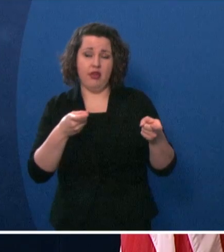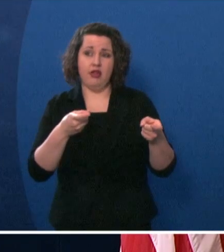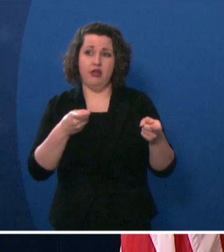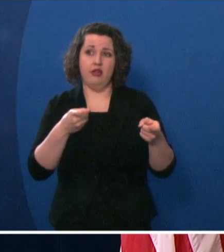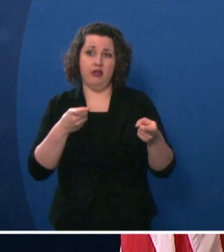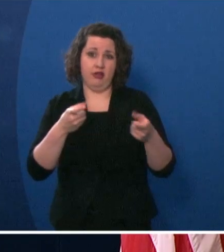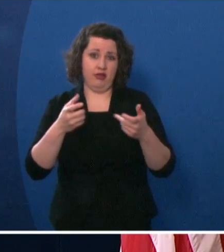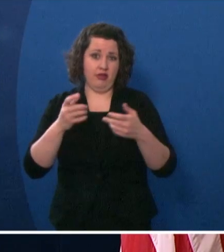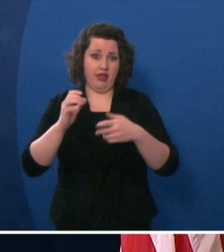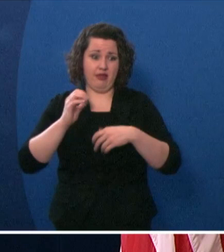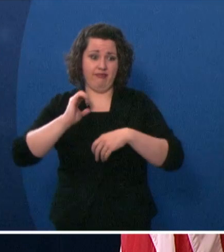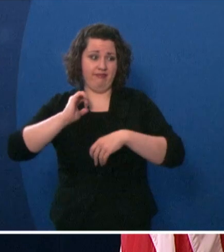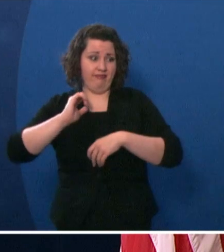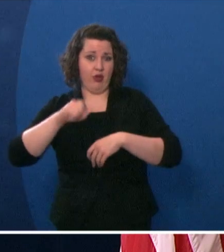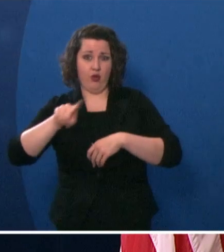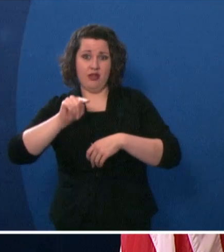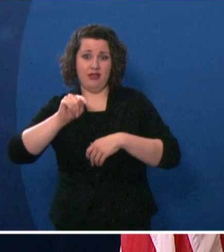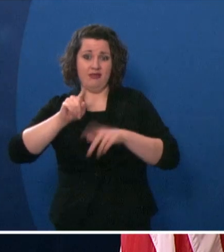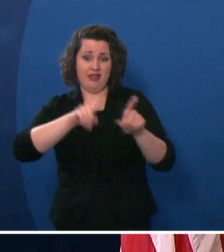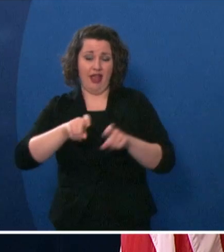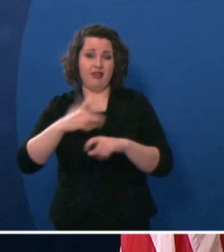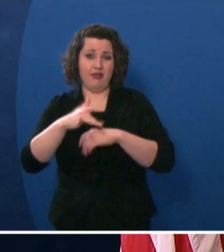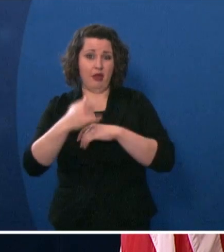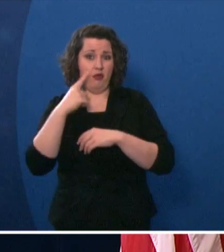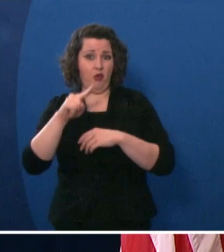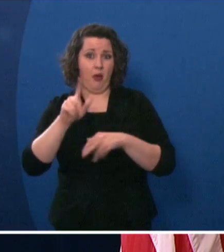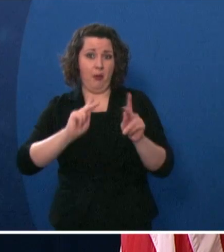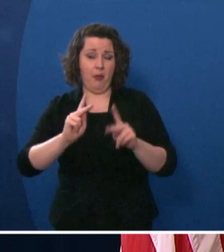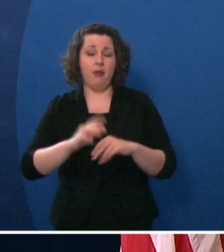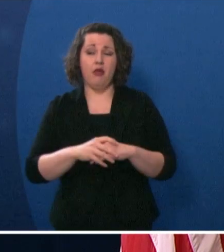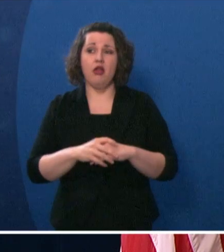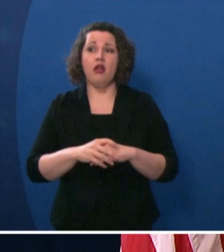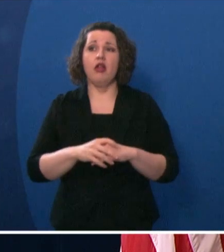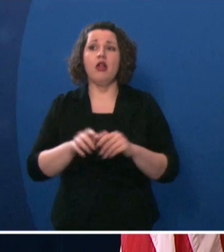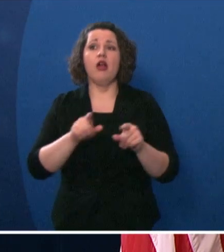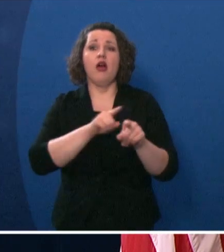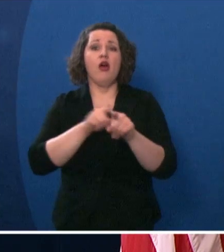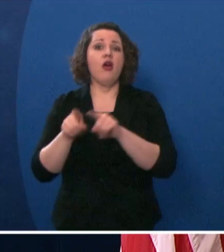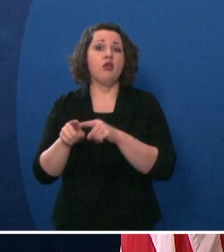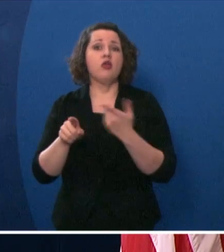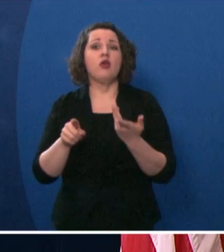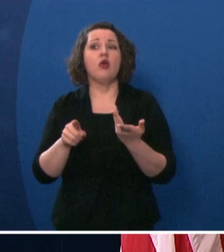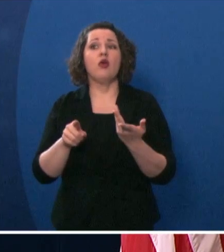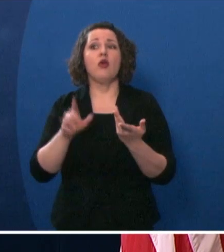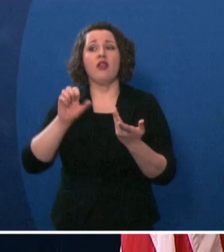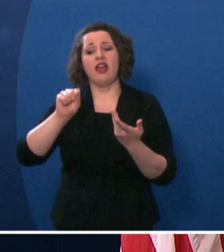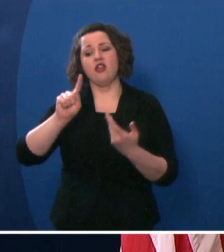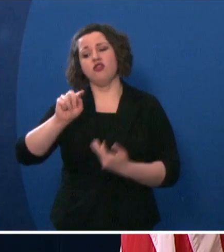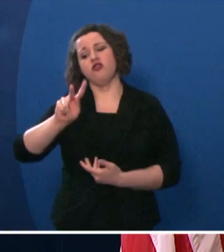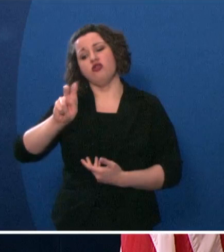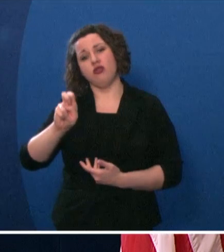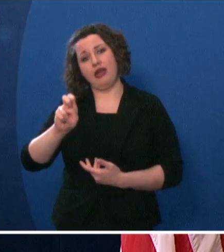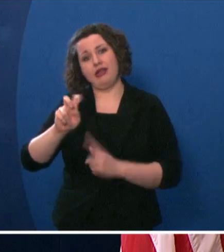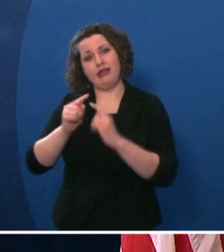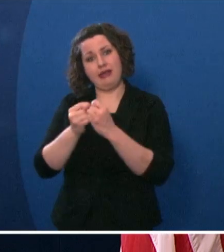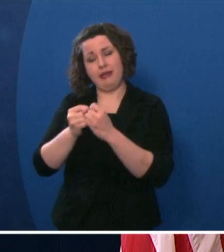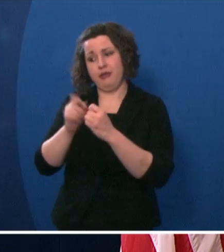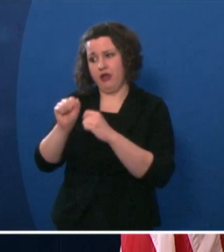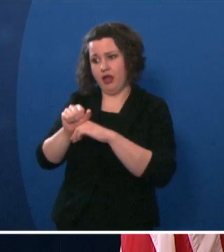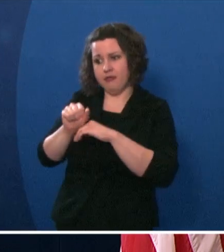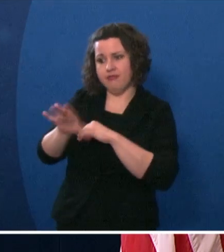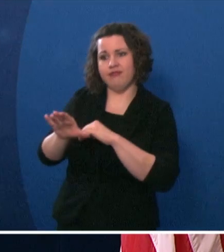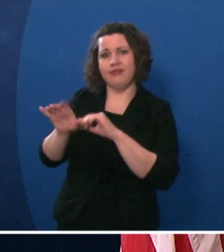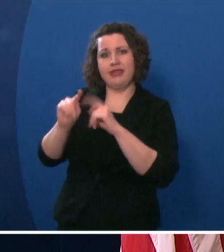sites available for Iowans. The other thing that we're also doing in conjunction with that are the strike teams, where we go into